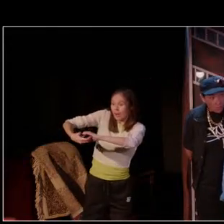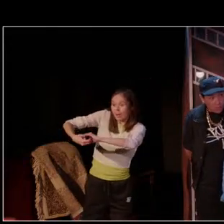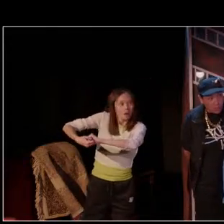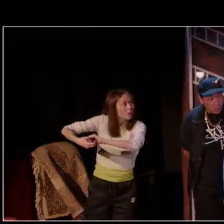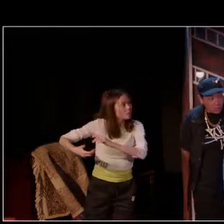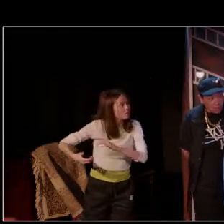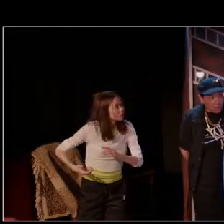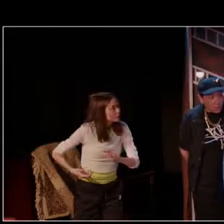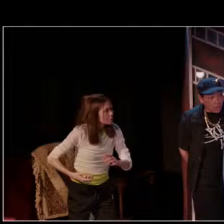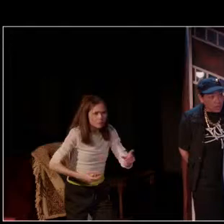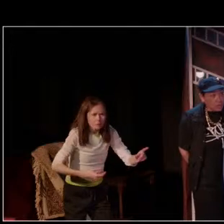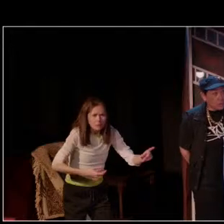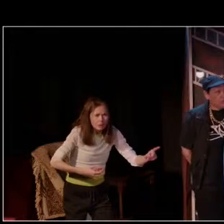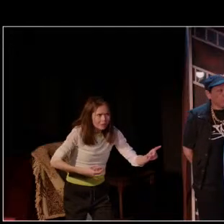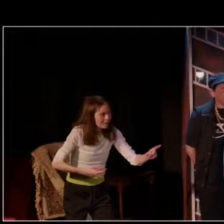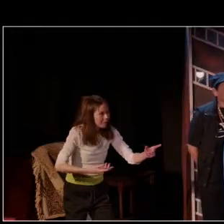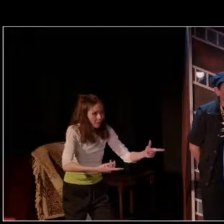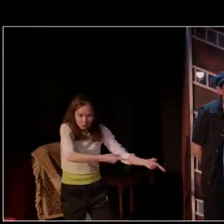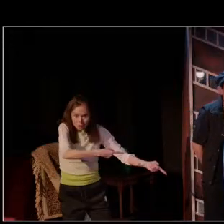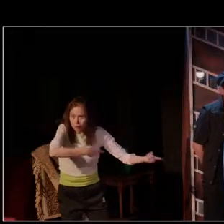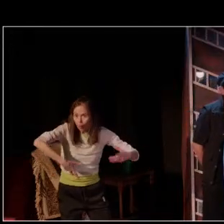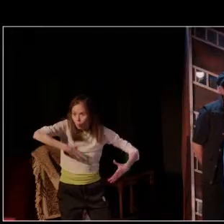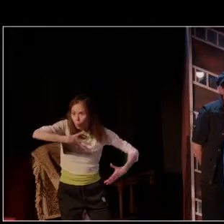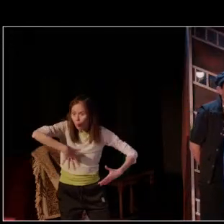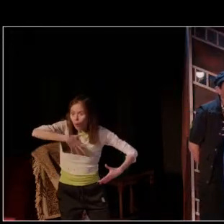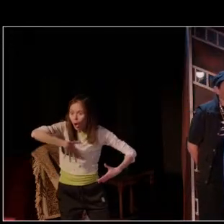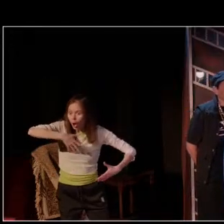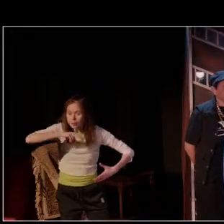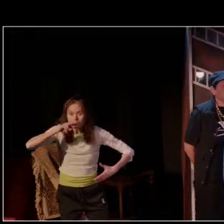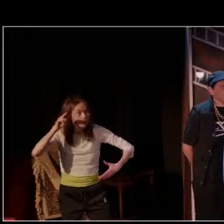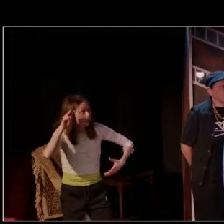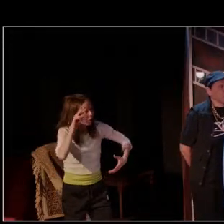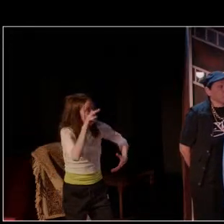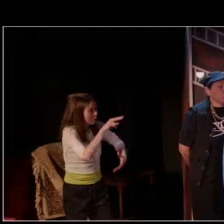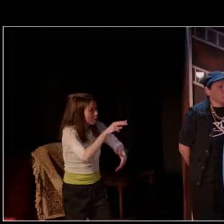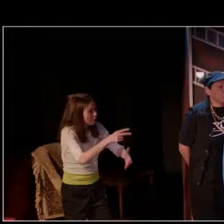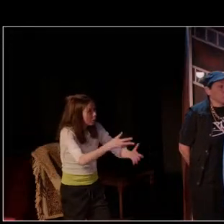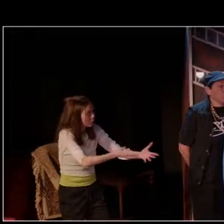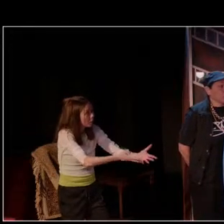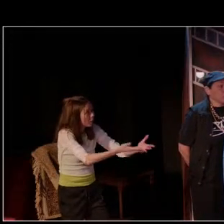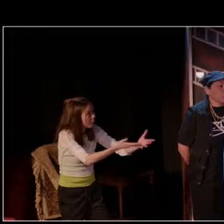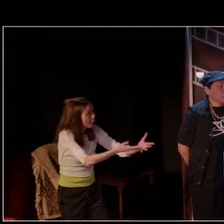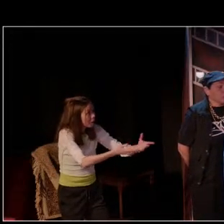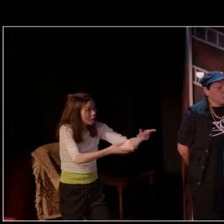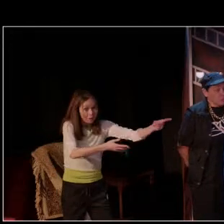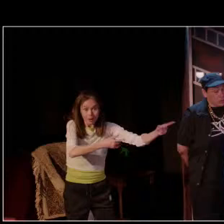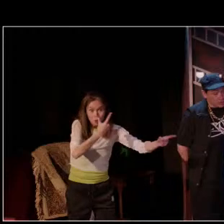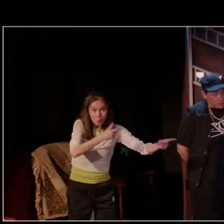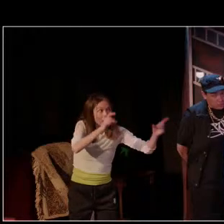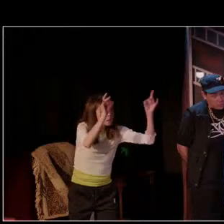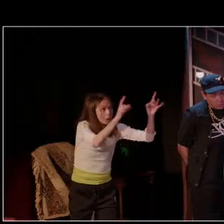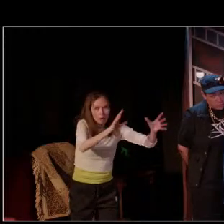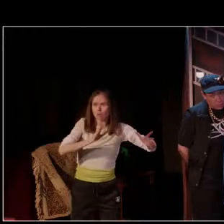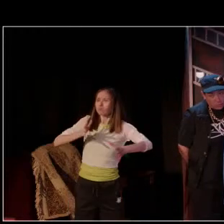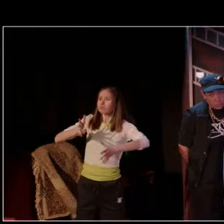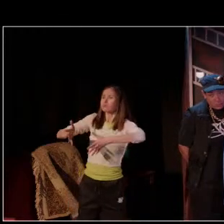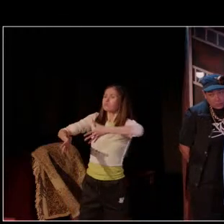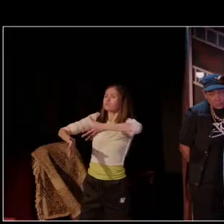What you can make her do, we're content to look on. What you can make a sign, we are content to